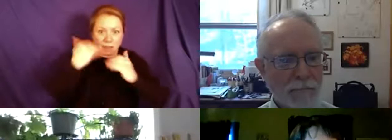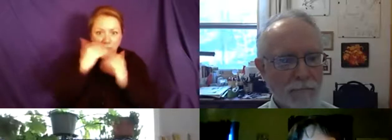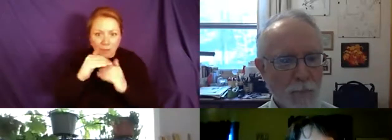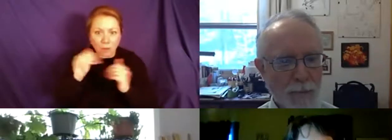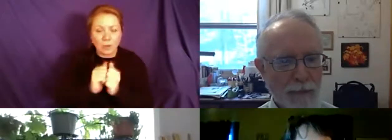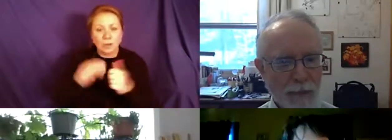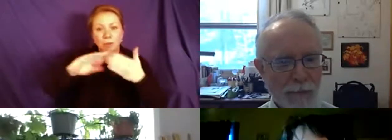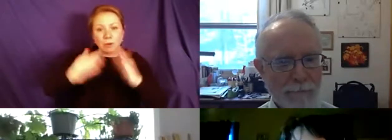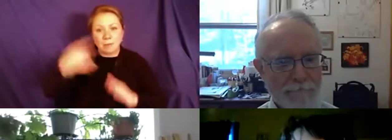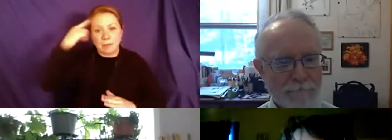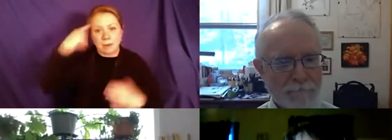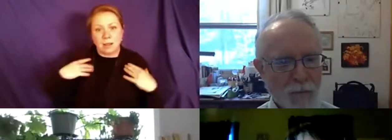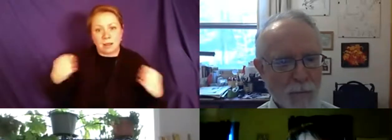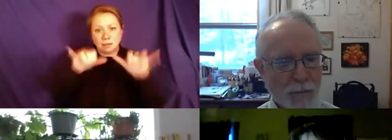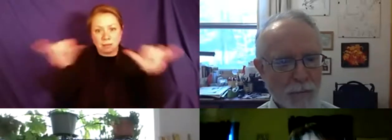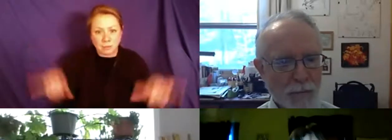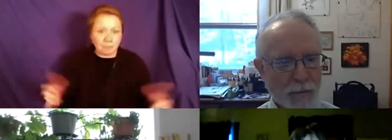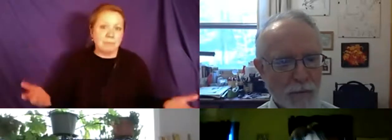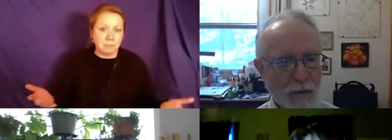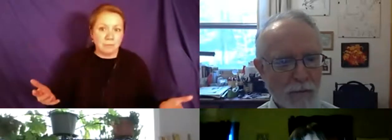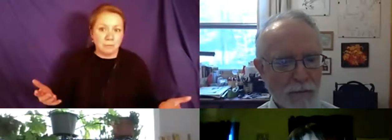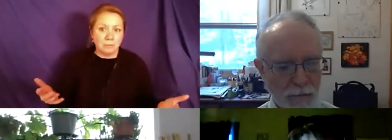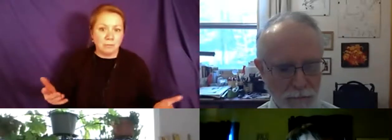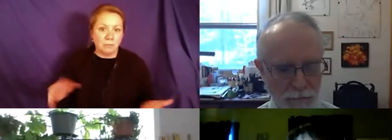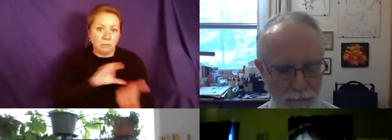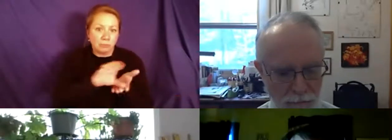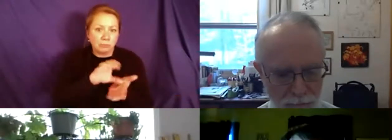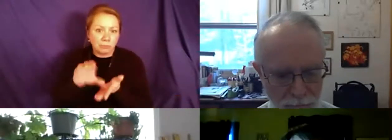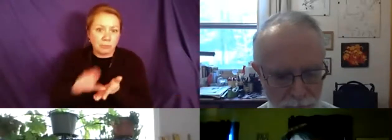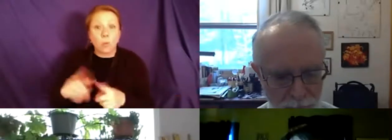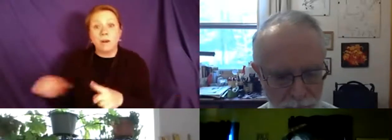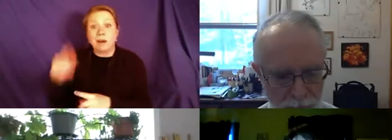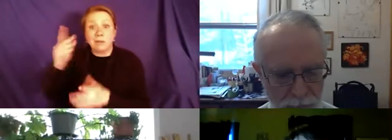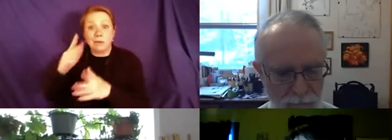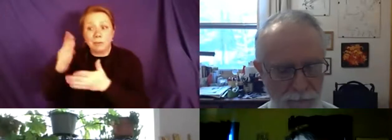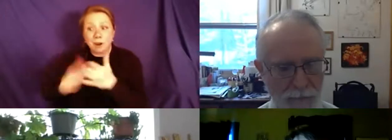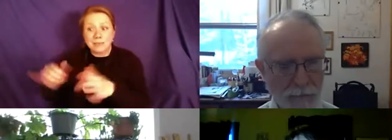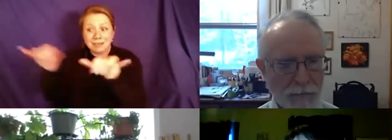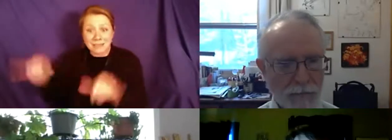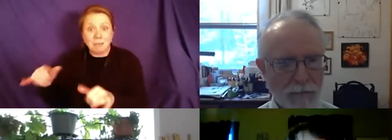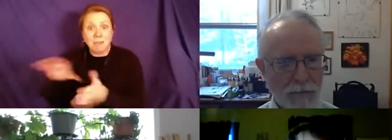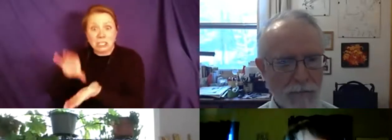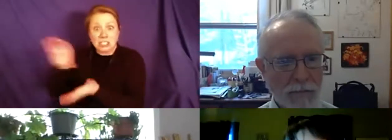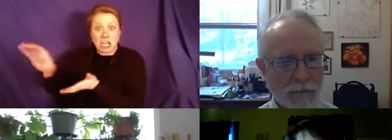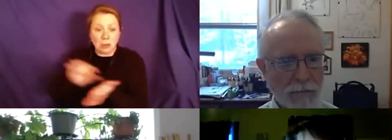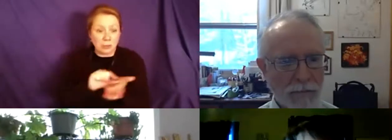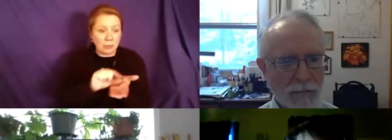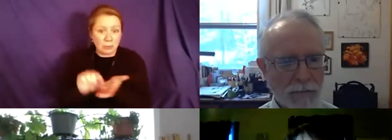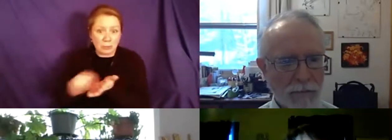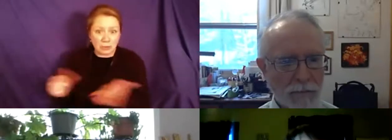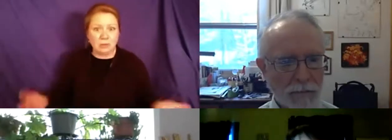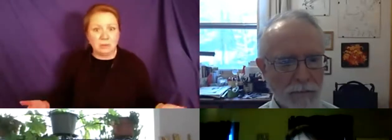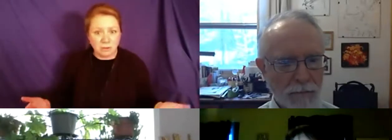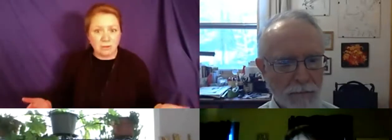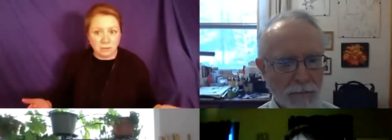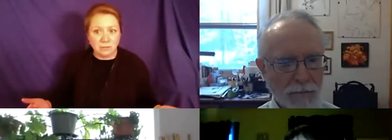health system is appropriated, for example, when other parts of the system aren't held to that